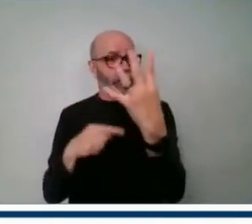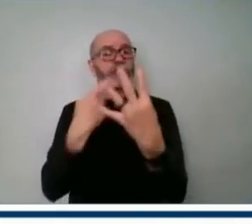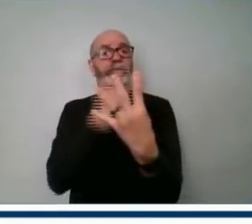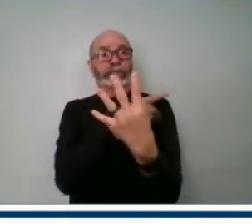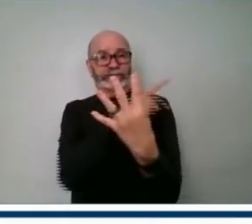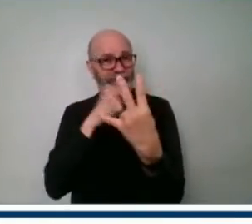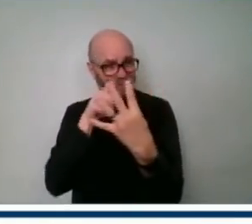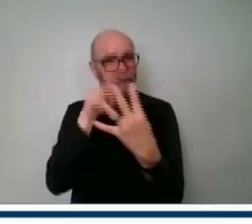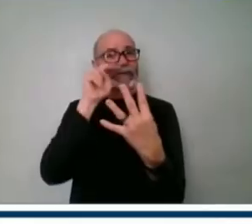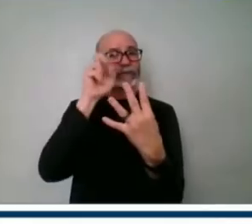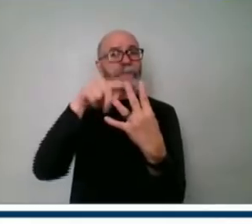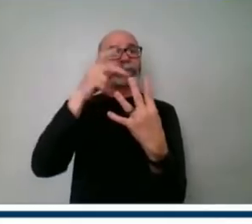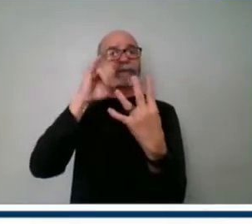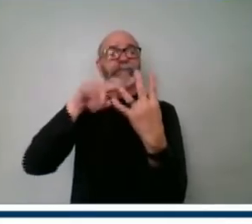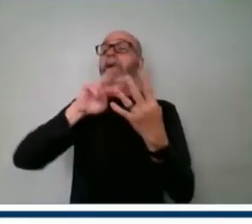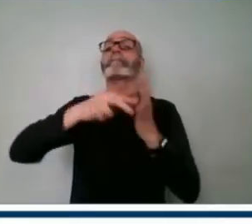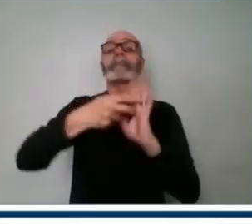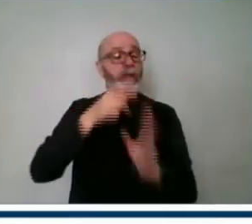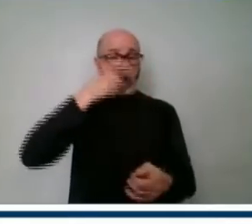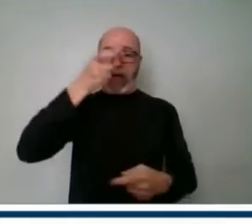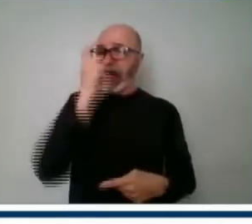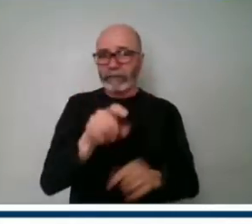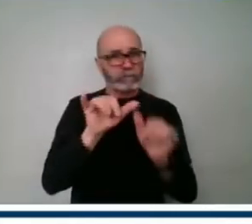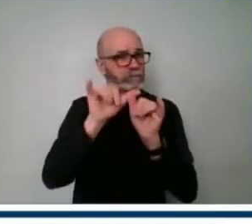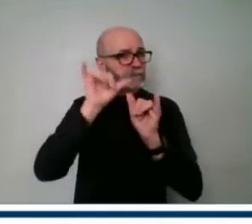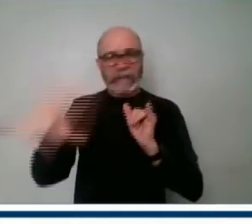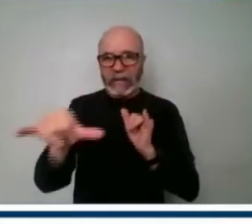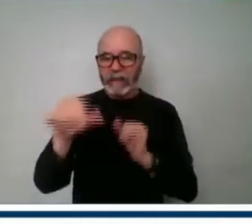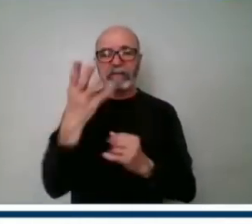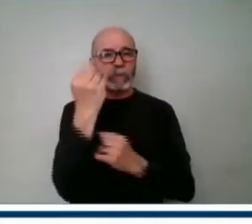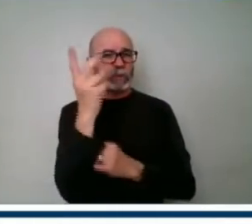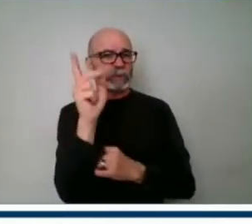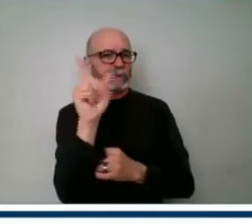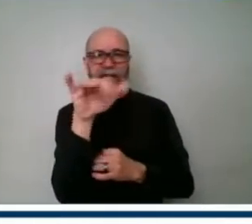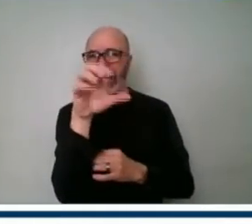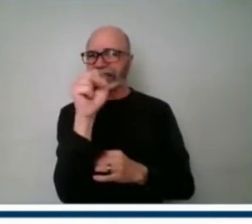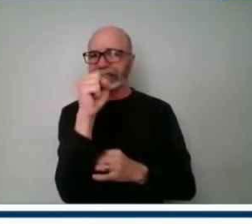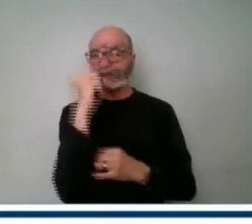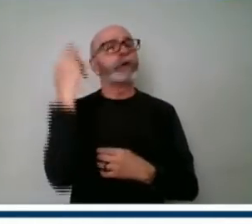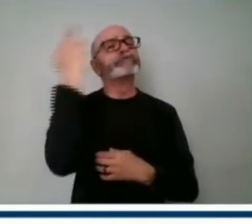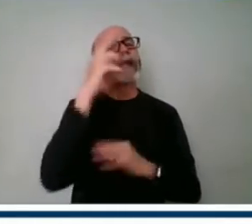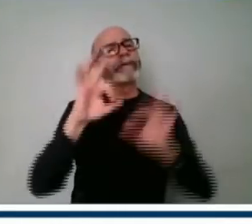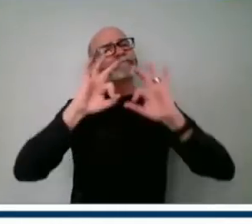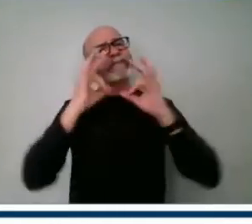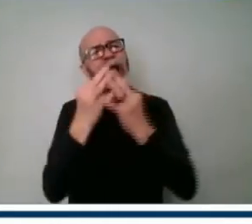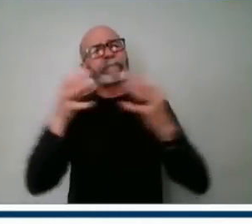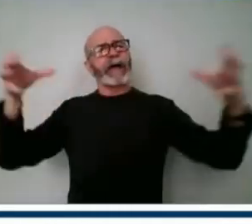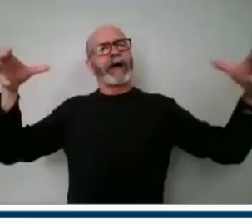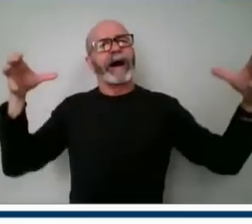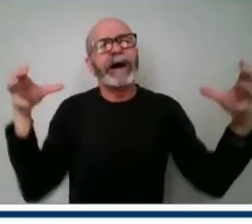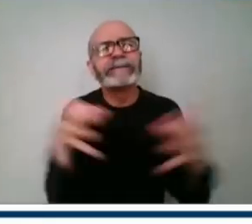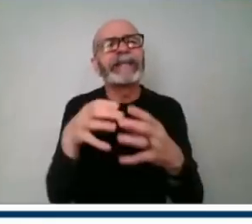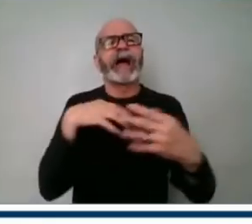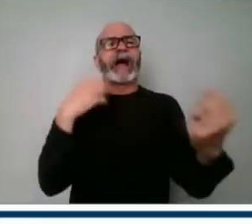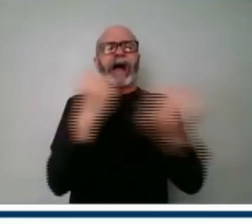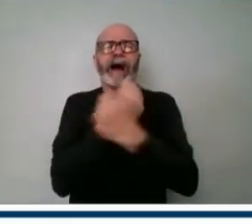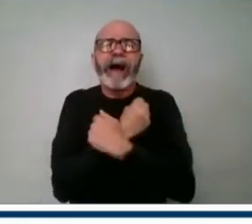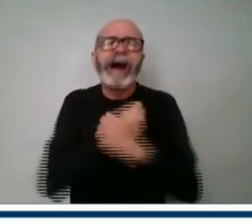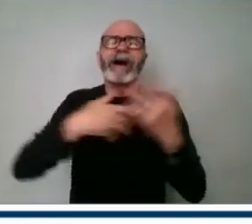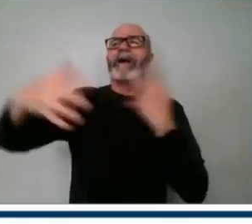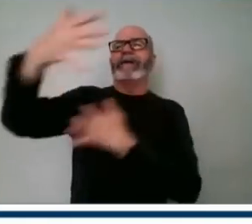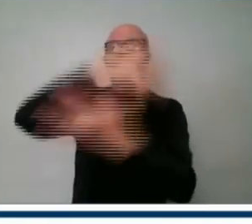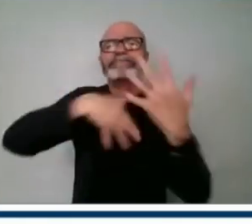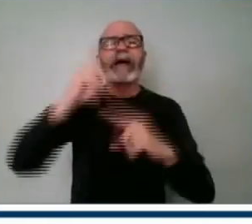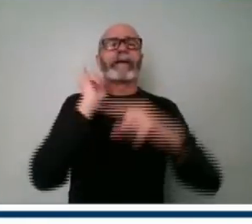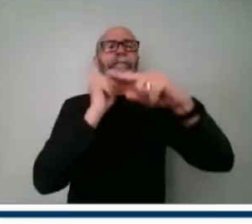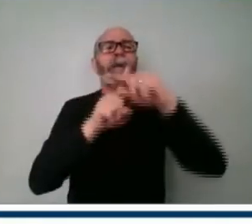important for families and for the economies and tourism industries of all four of our provinces. Allowing the safe increase in visitors